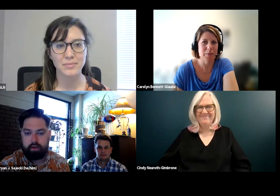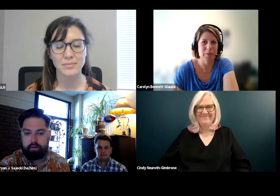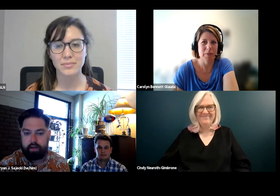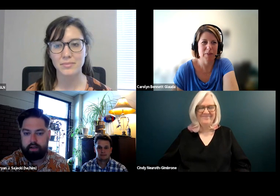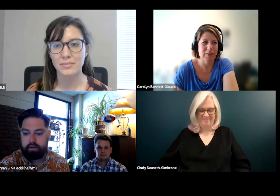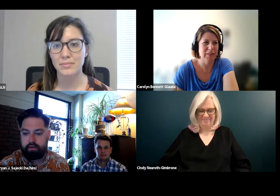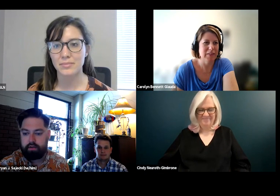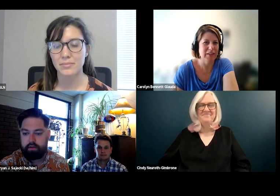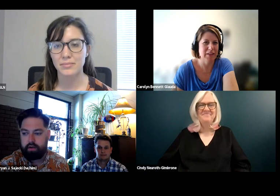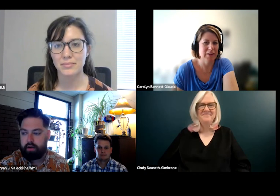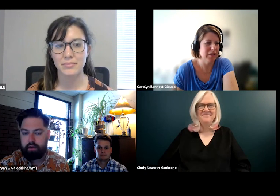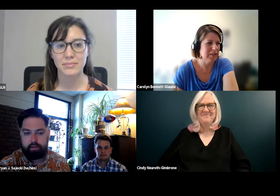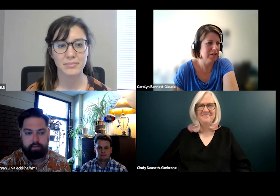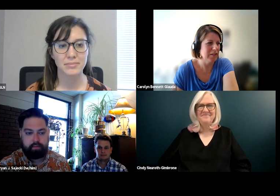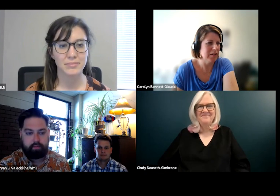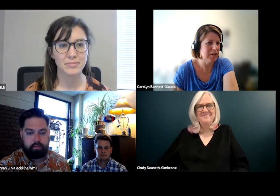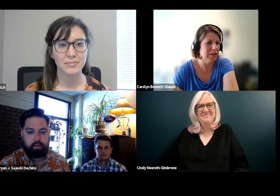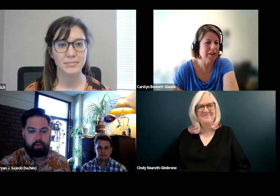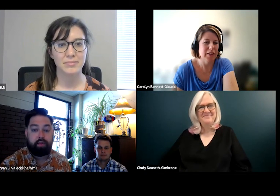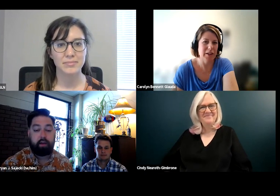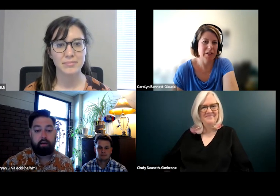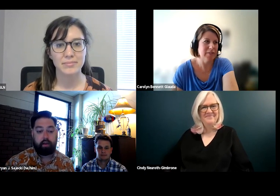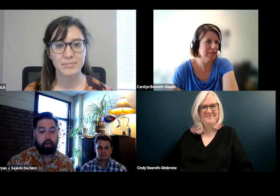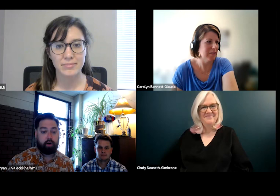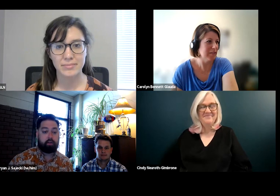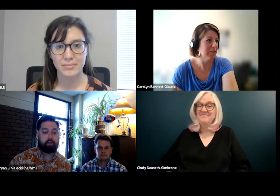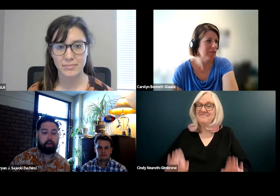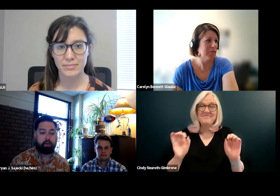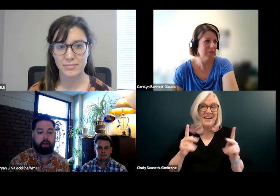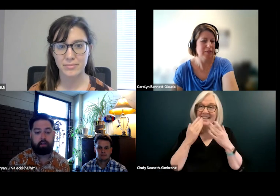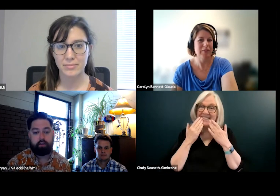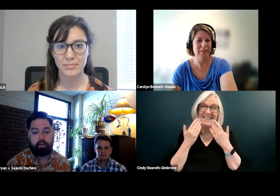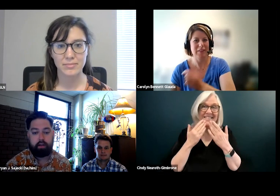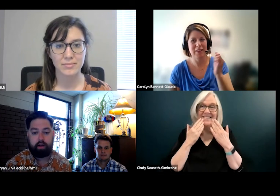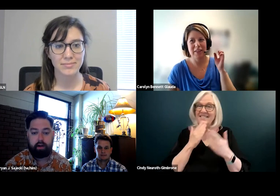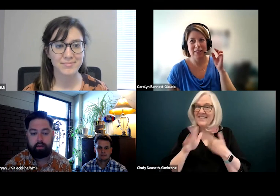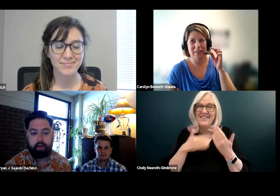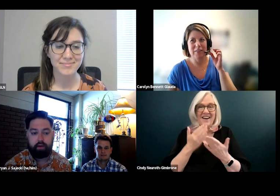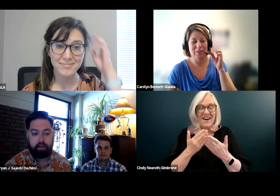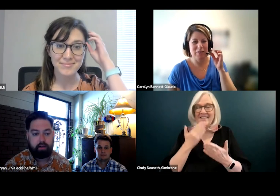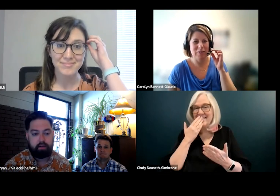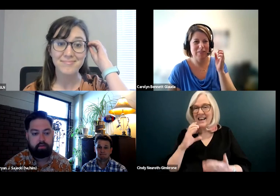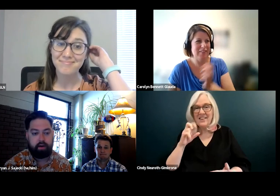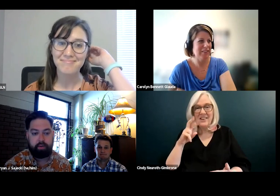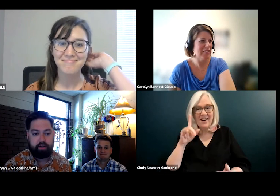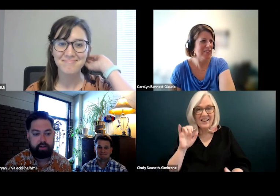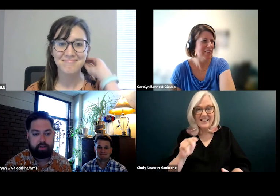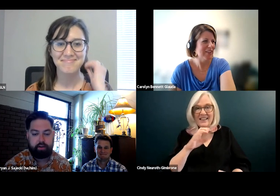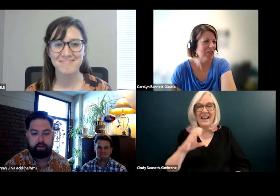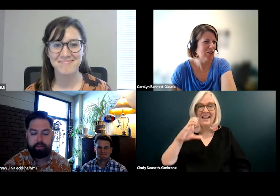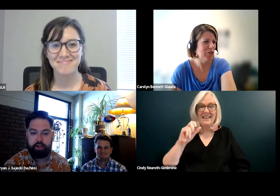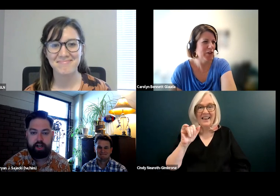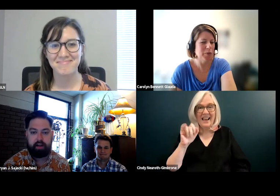Cool. Very, very nice. Yeah. All Well, right. thank you all. Thank you, Carolyn. And thank you, Caitlin, very